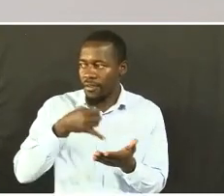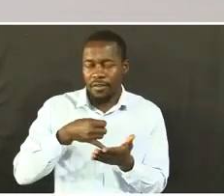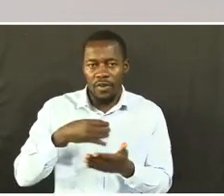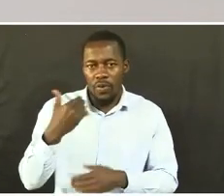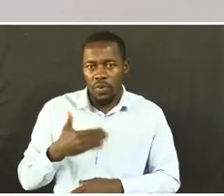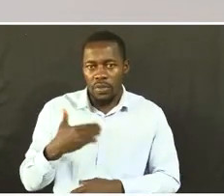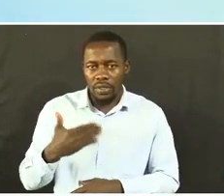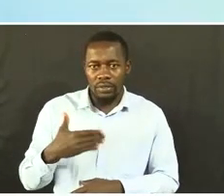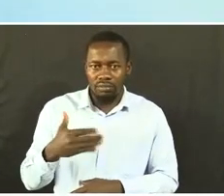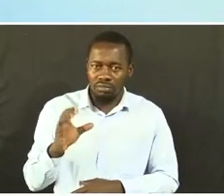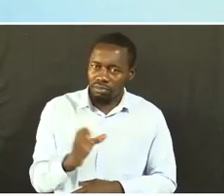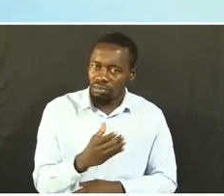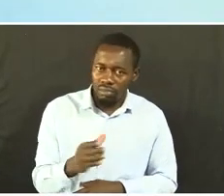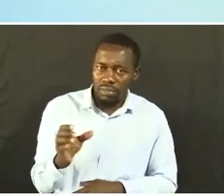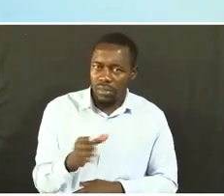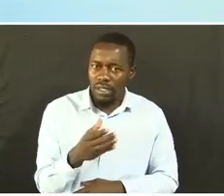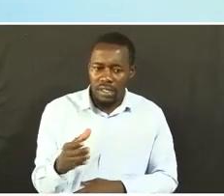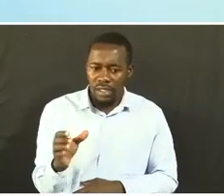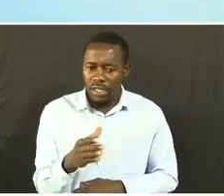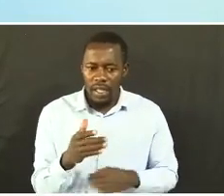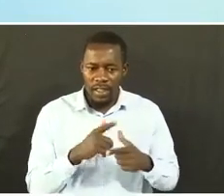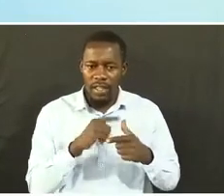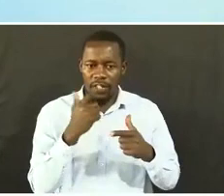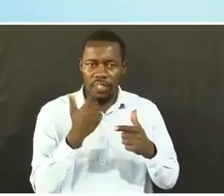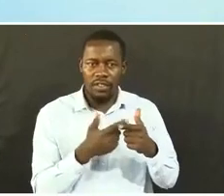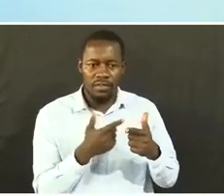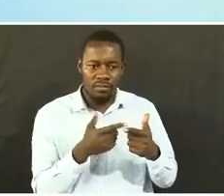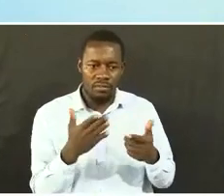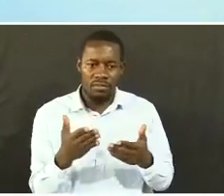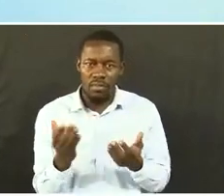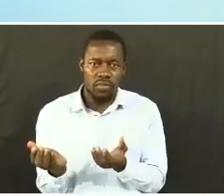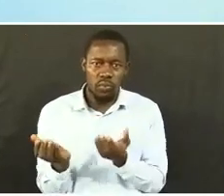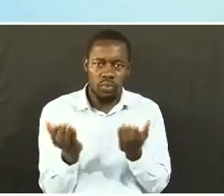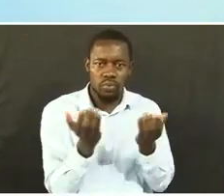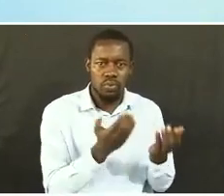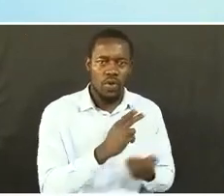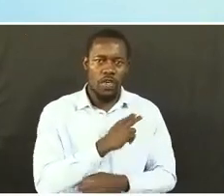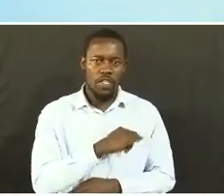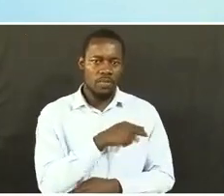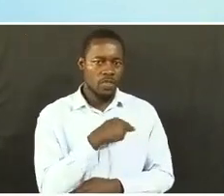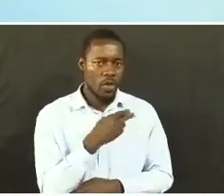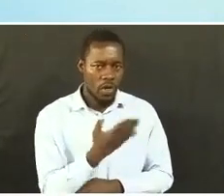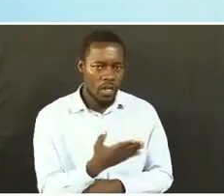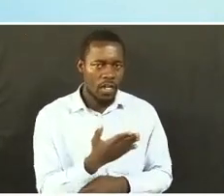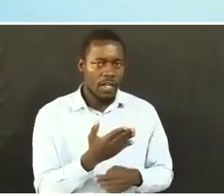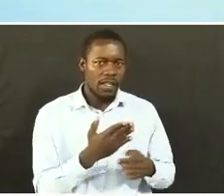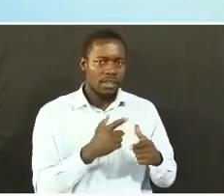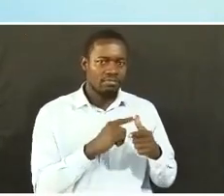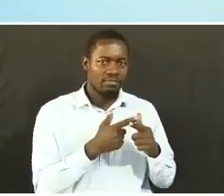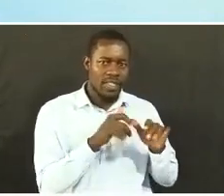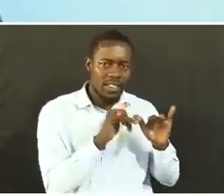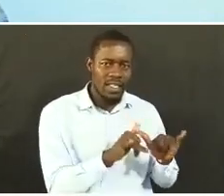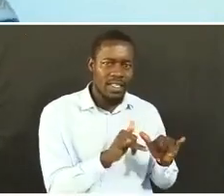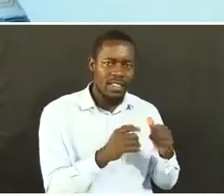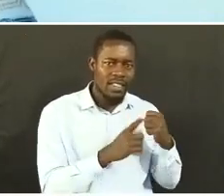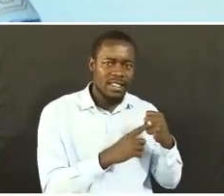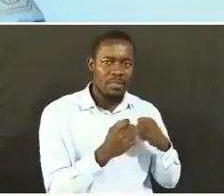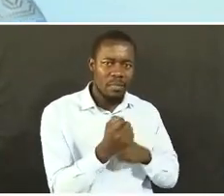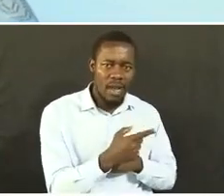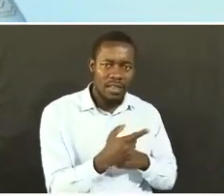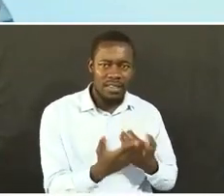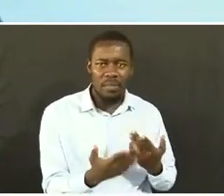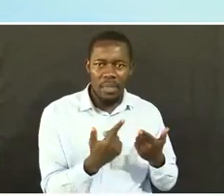everybody's asking, well, what happened? You know, they stayed for 6 months. Why? What has happened? It is possible that the program did not address